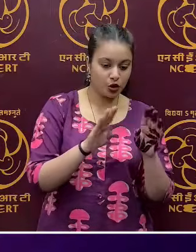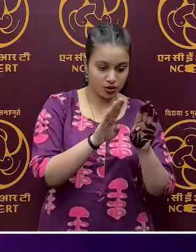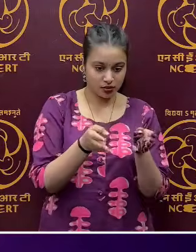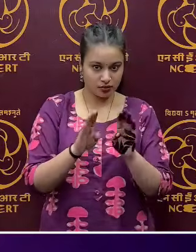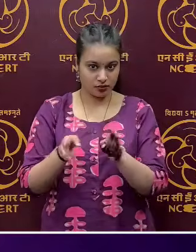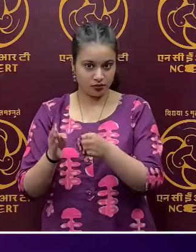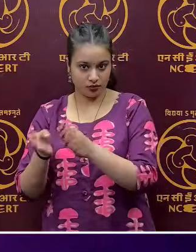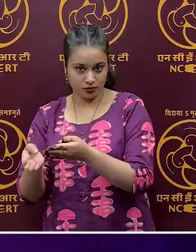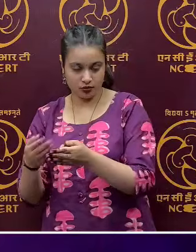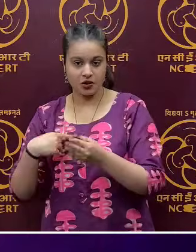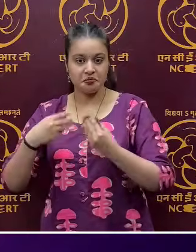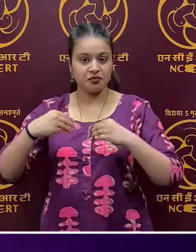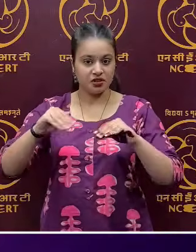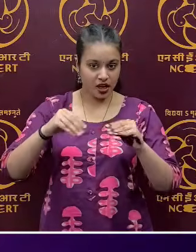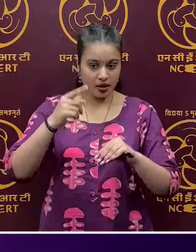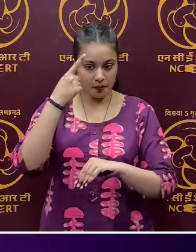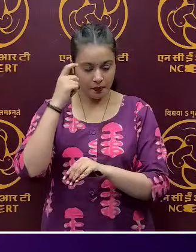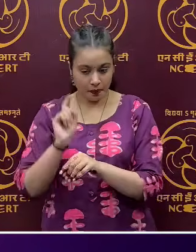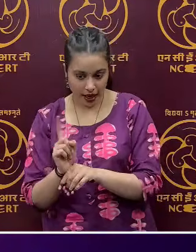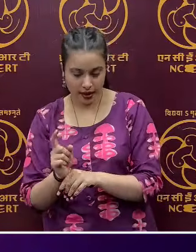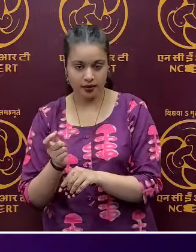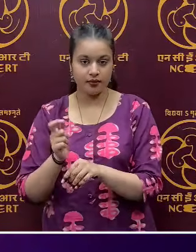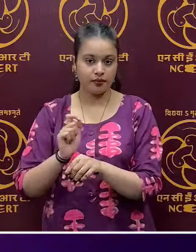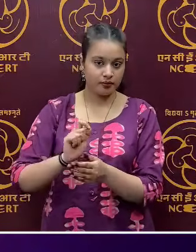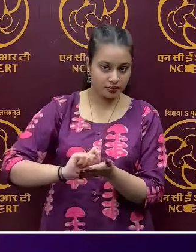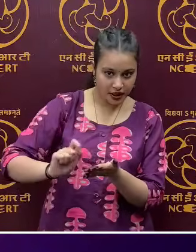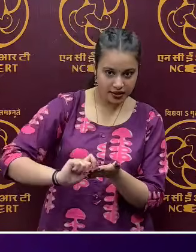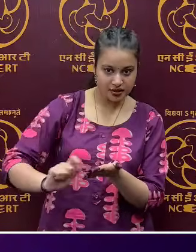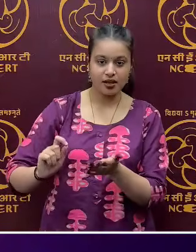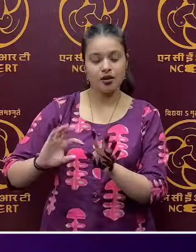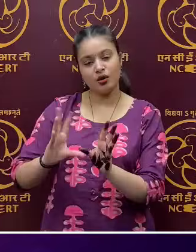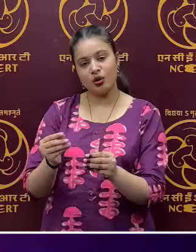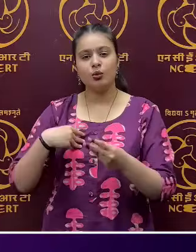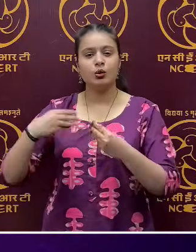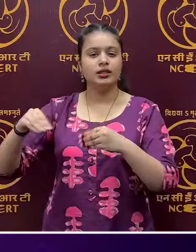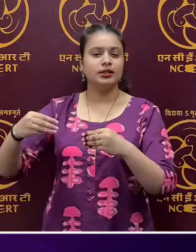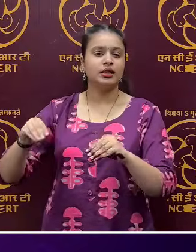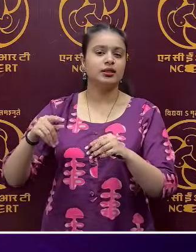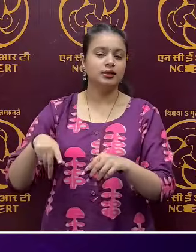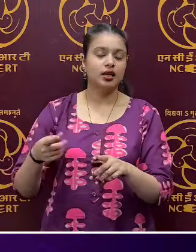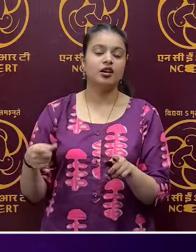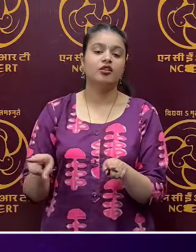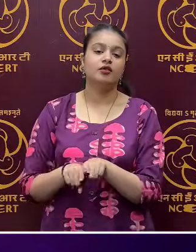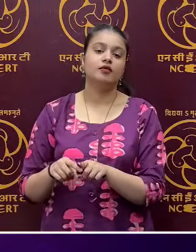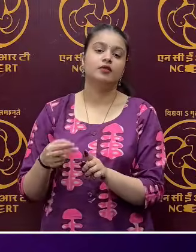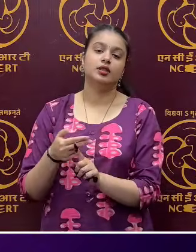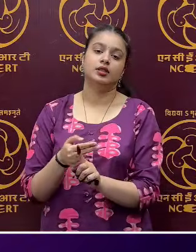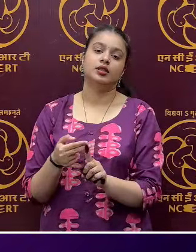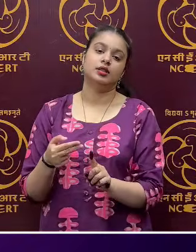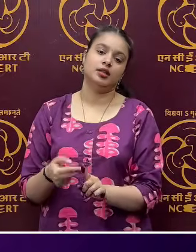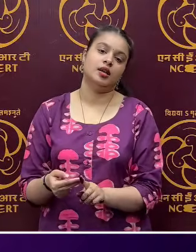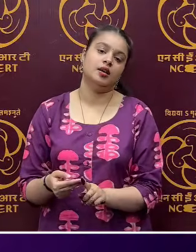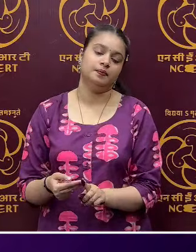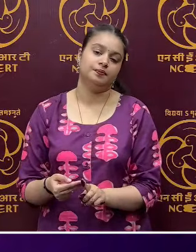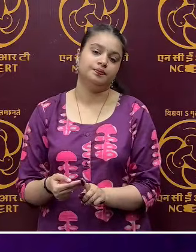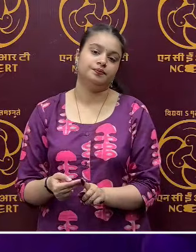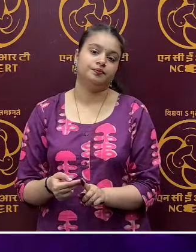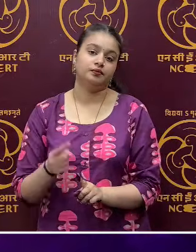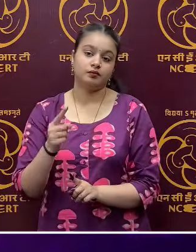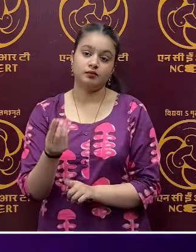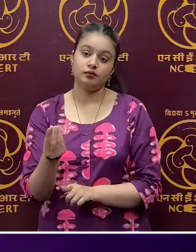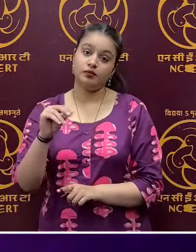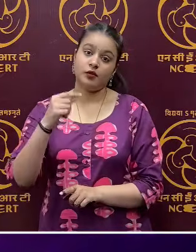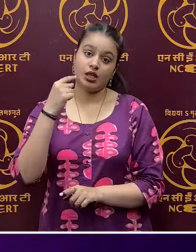Yes. selling books, pens, pencils, Oh. and so on. And so, the extra I for that, the